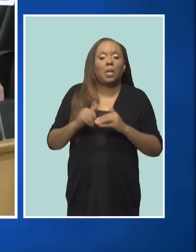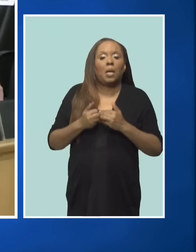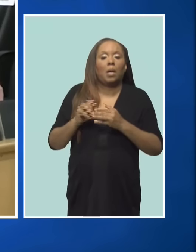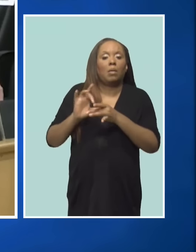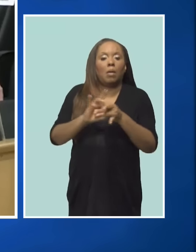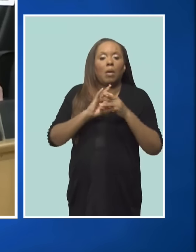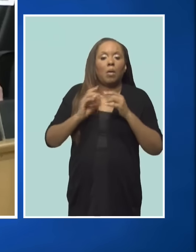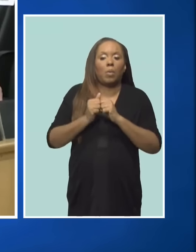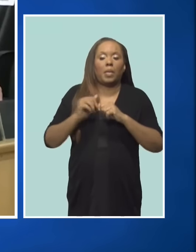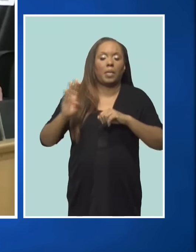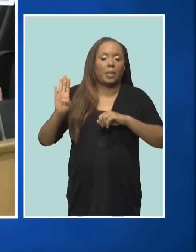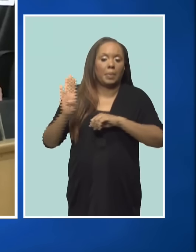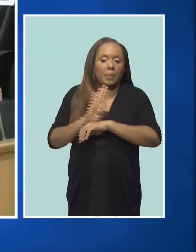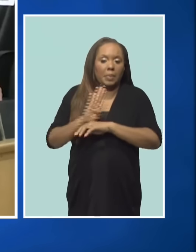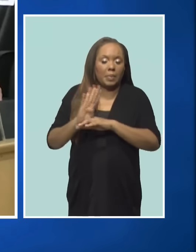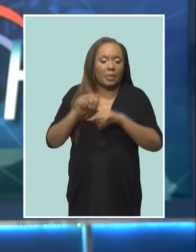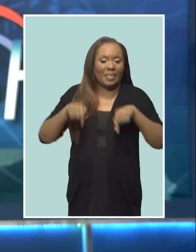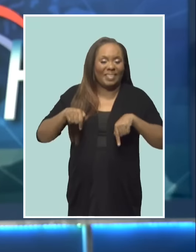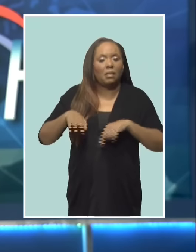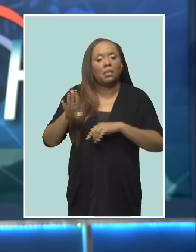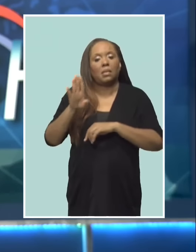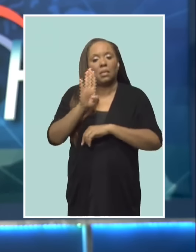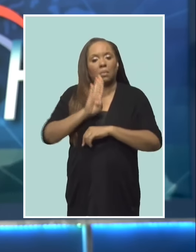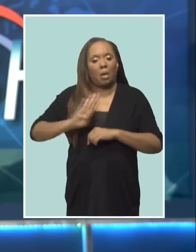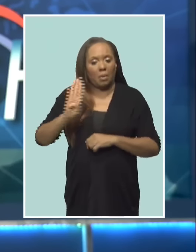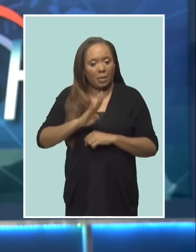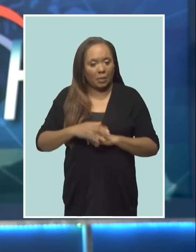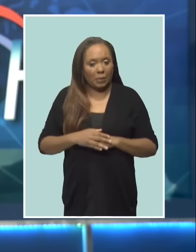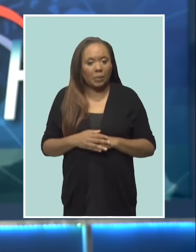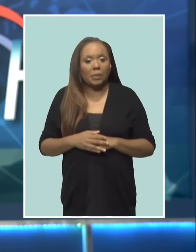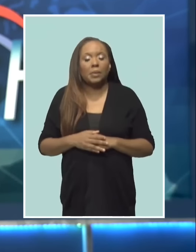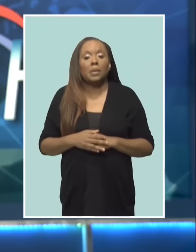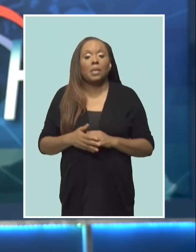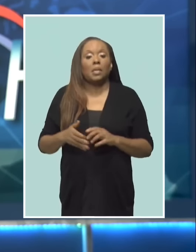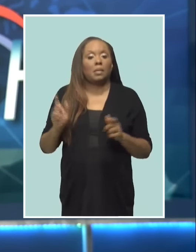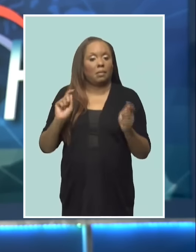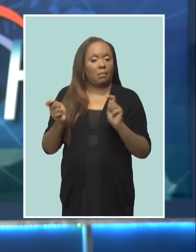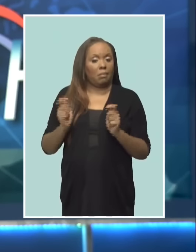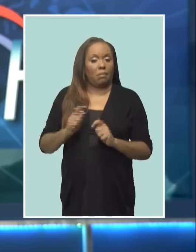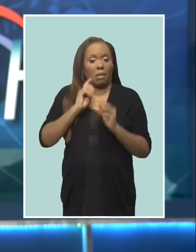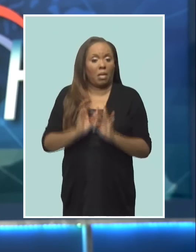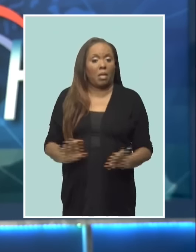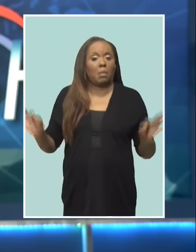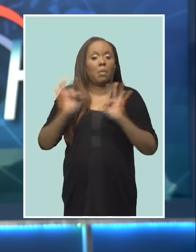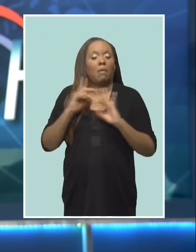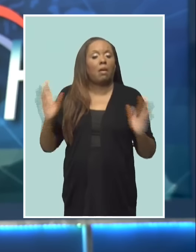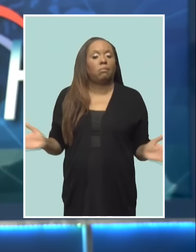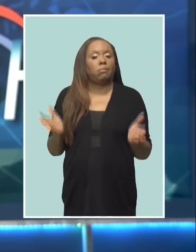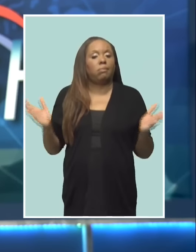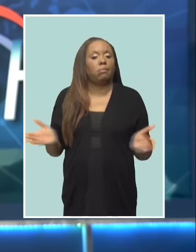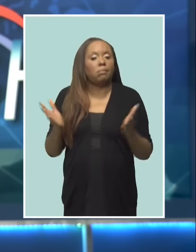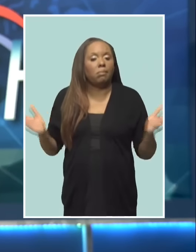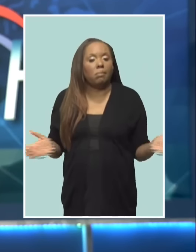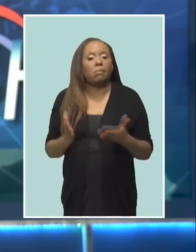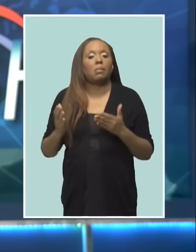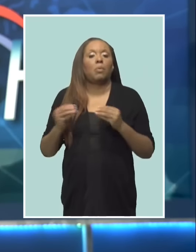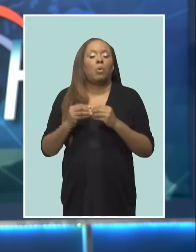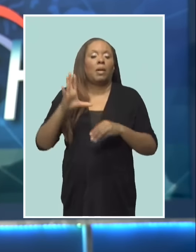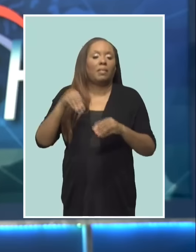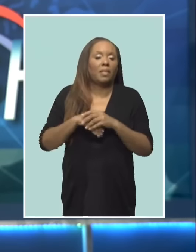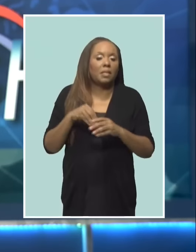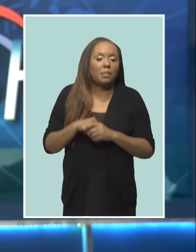doing business in Barbados. Minister Strawn says the reforms are an important part of the island's efforts to drive